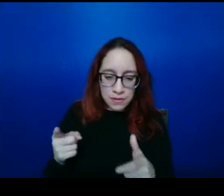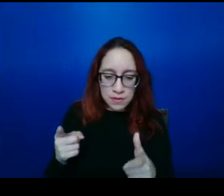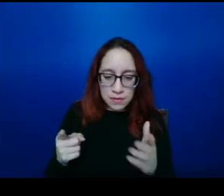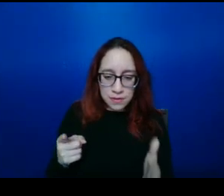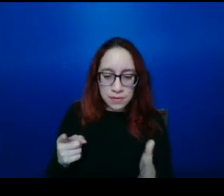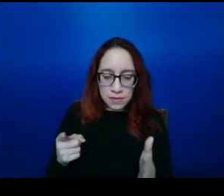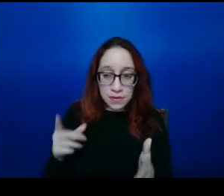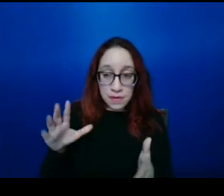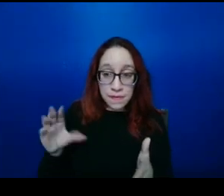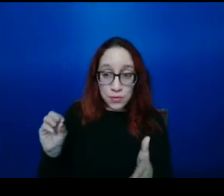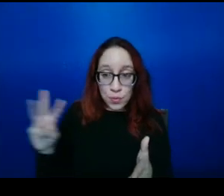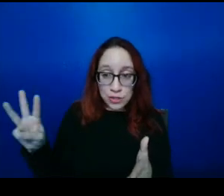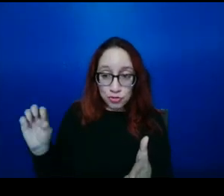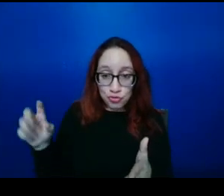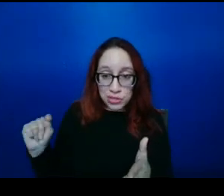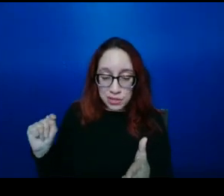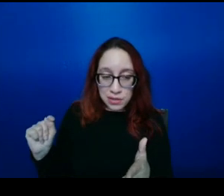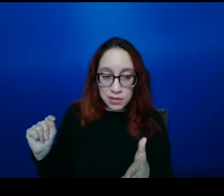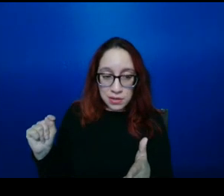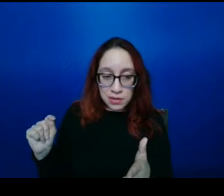is 50 West Street.